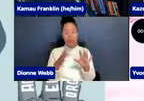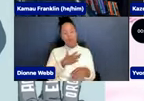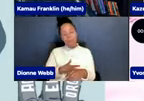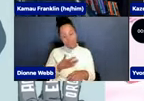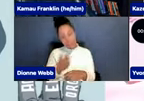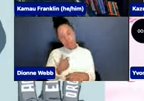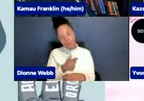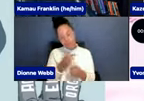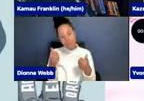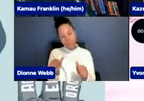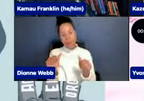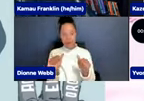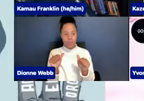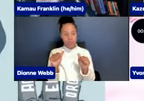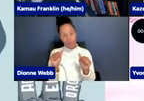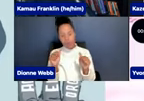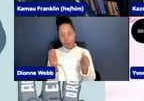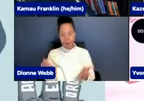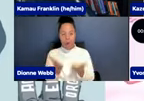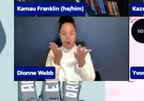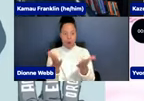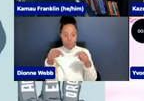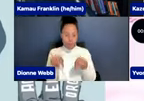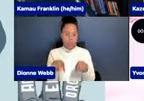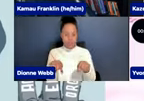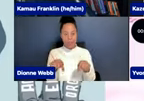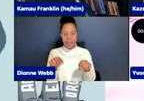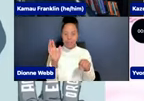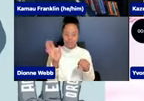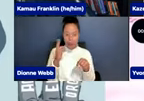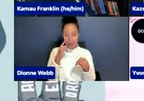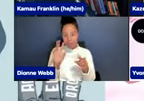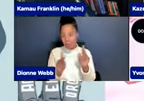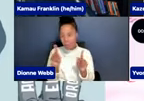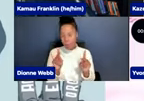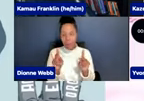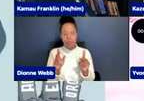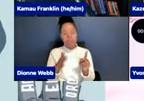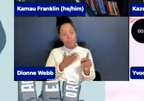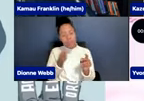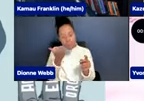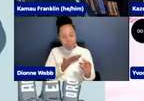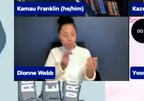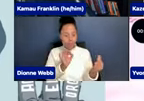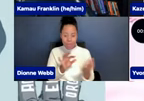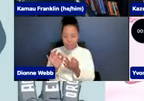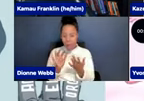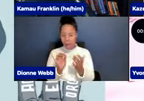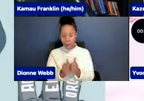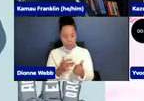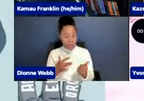offering for people. So please let us know how this was for you and how we can,